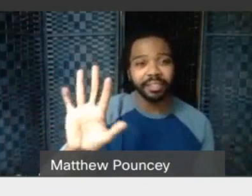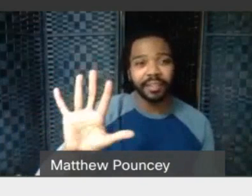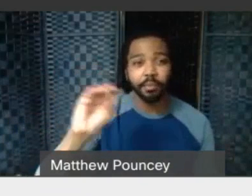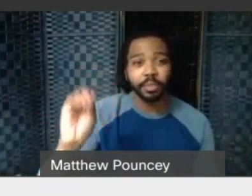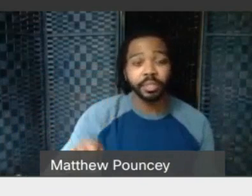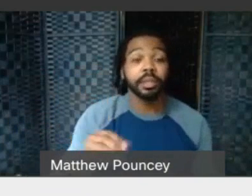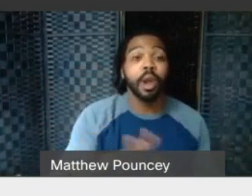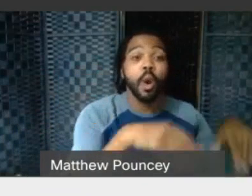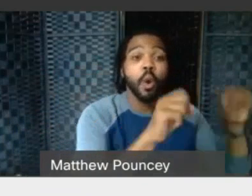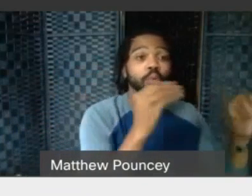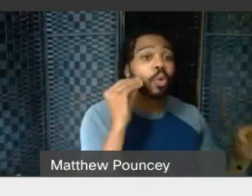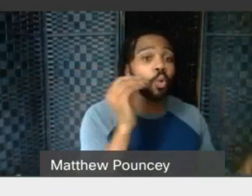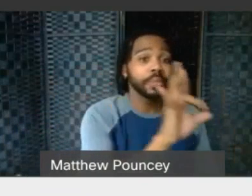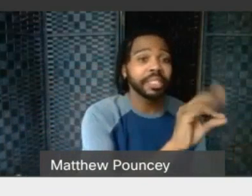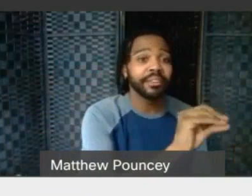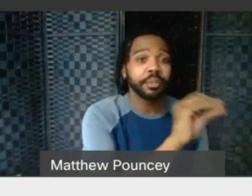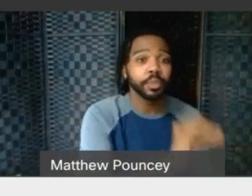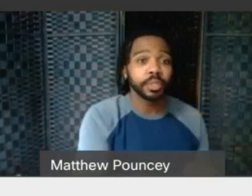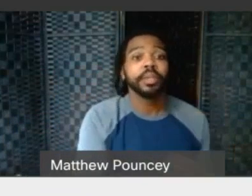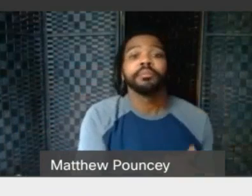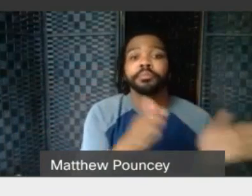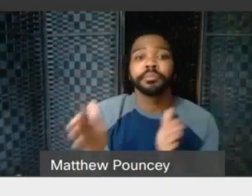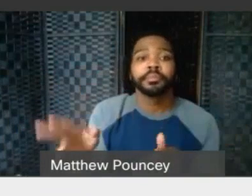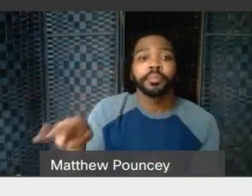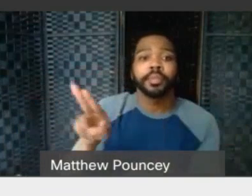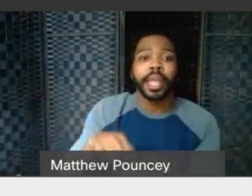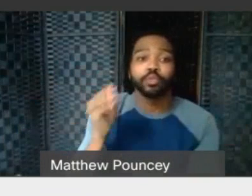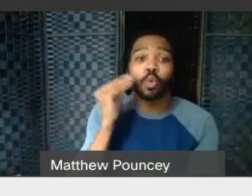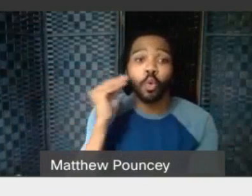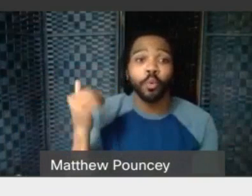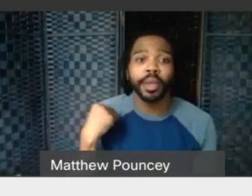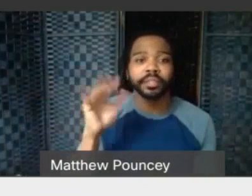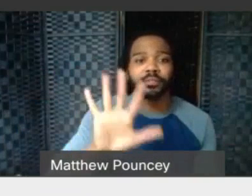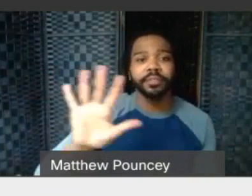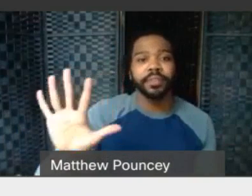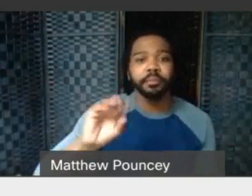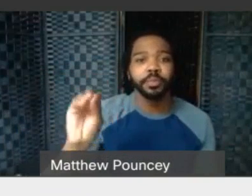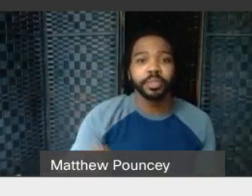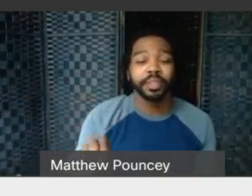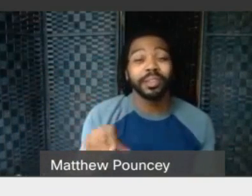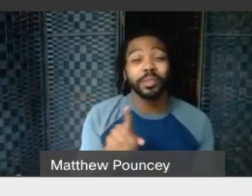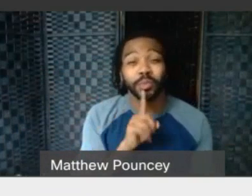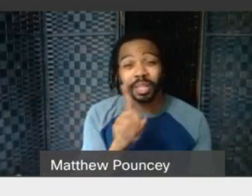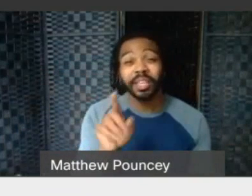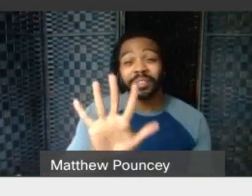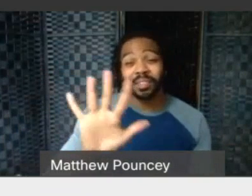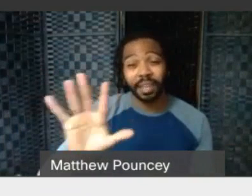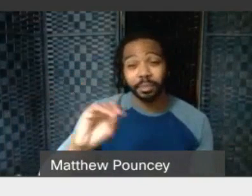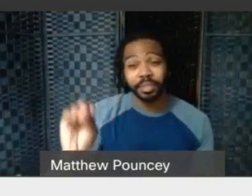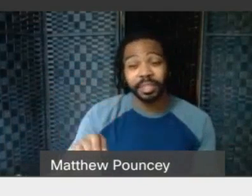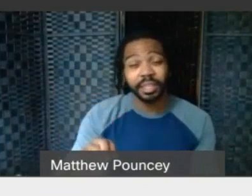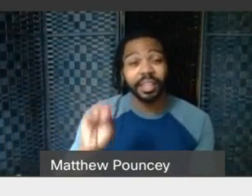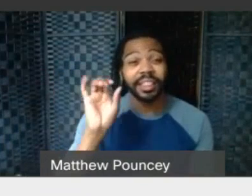is at 70%. And natural home is at 55%, which the 55%